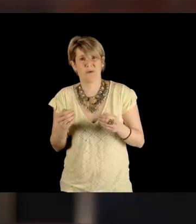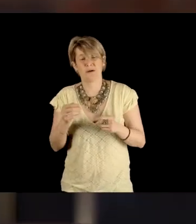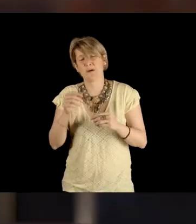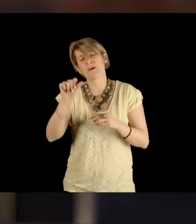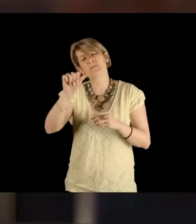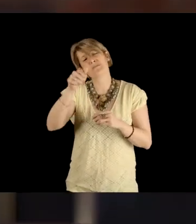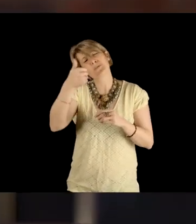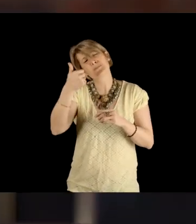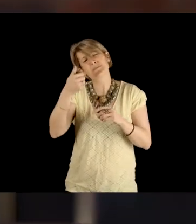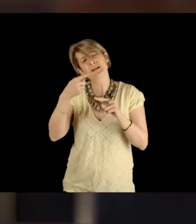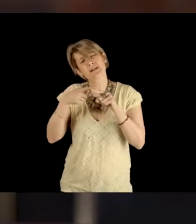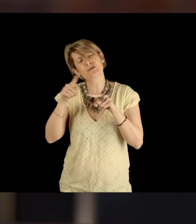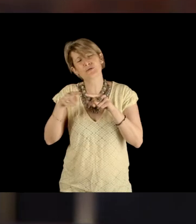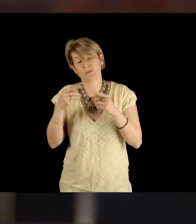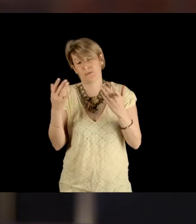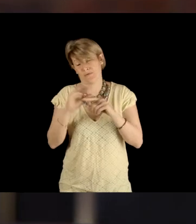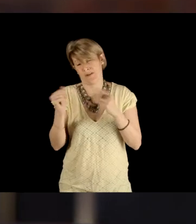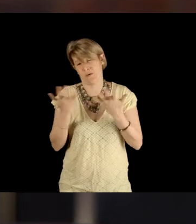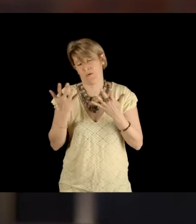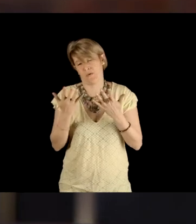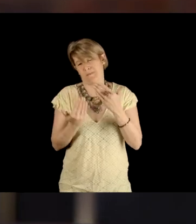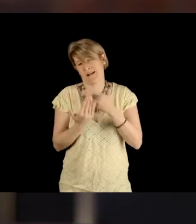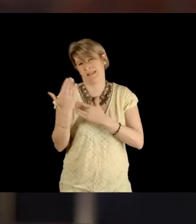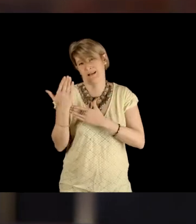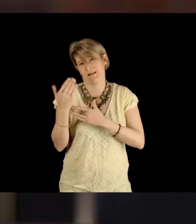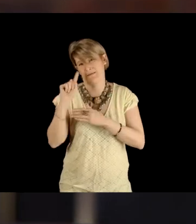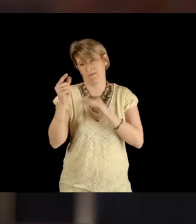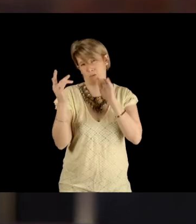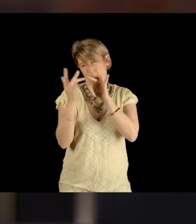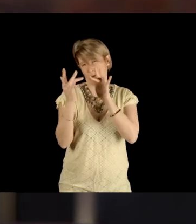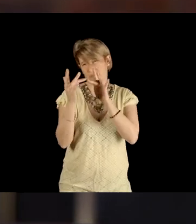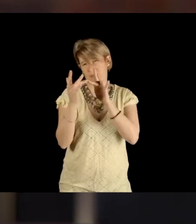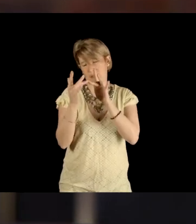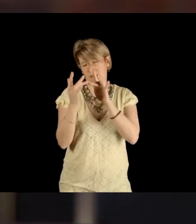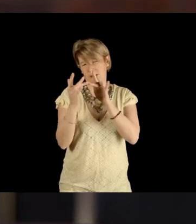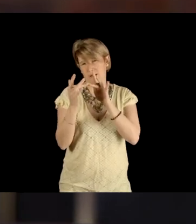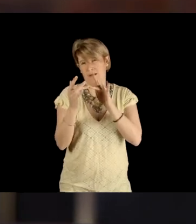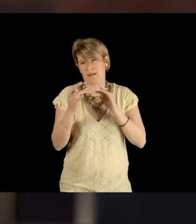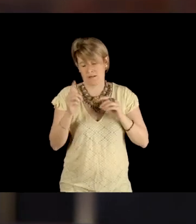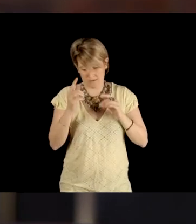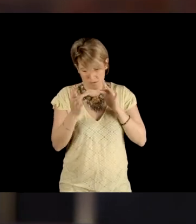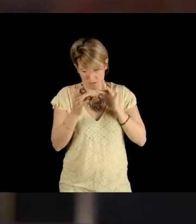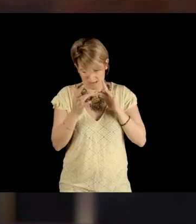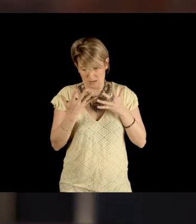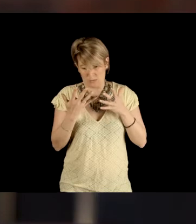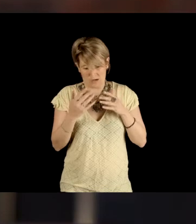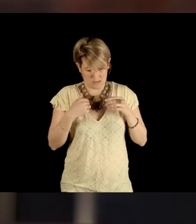friends, now more than ever, let's meditate together. Gently close your eyes.